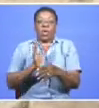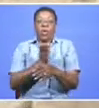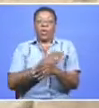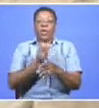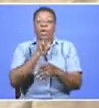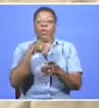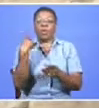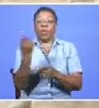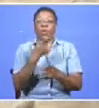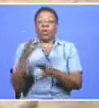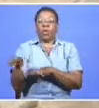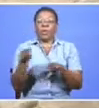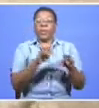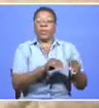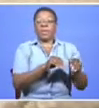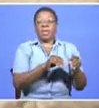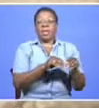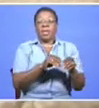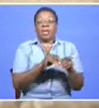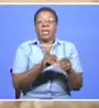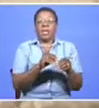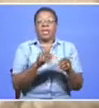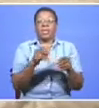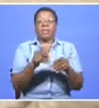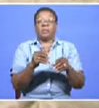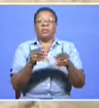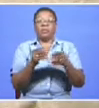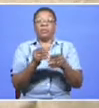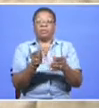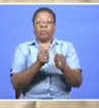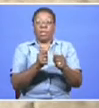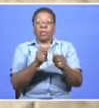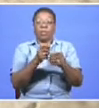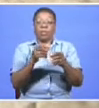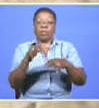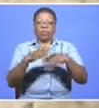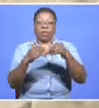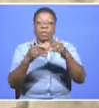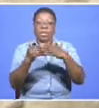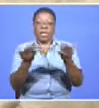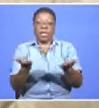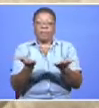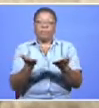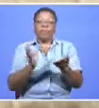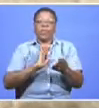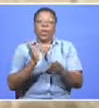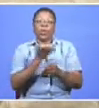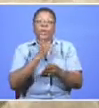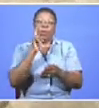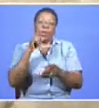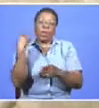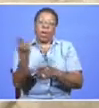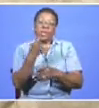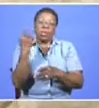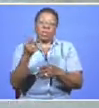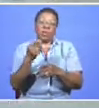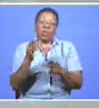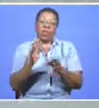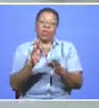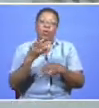a superior structure here, but we're also going to create a clear